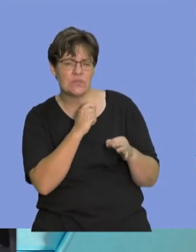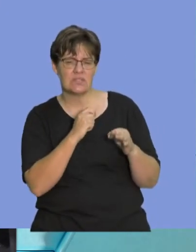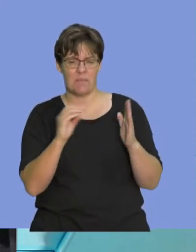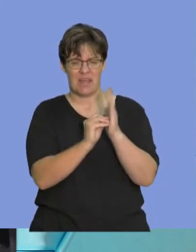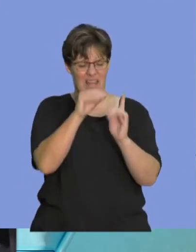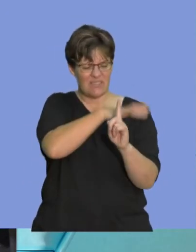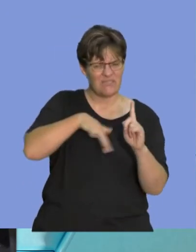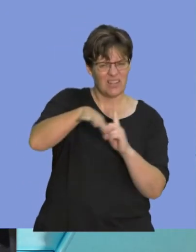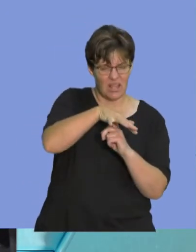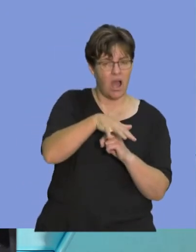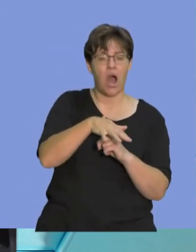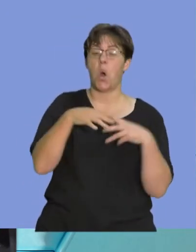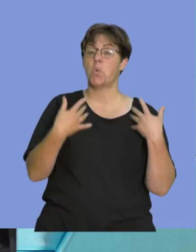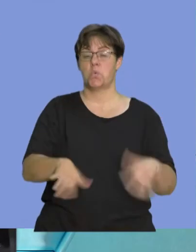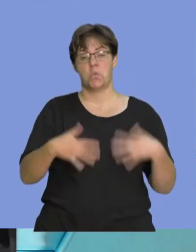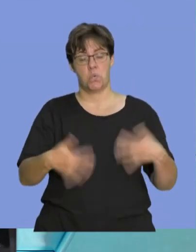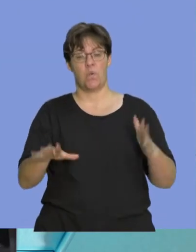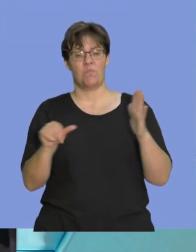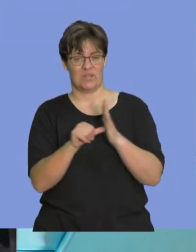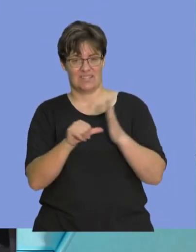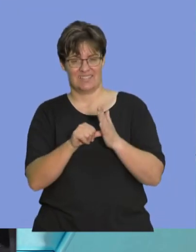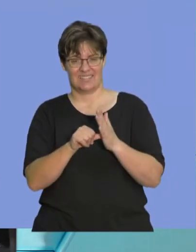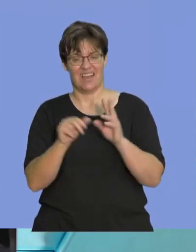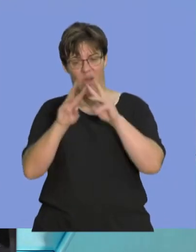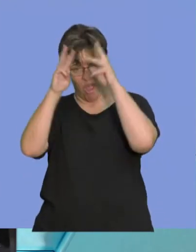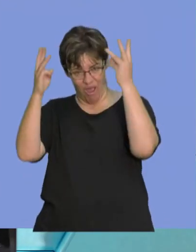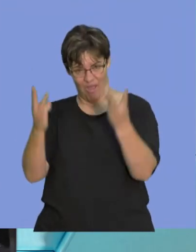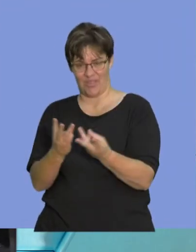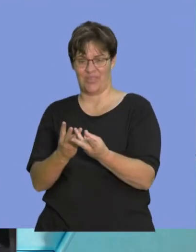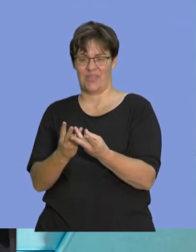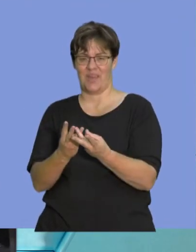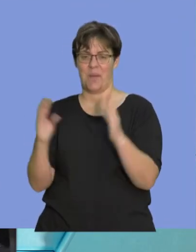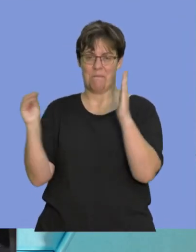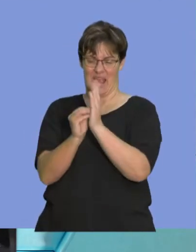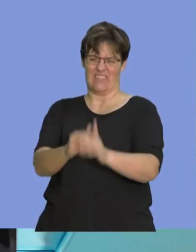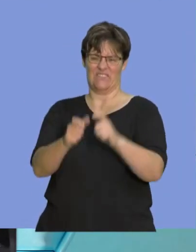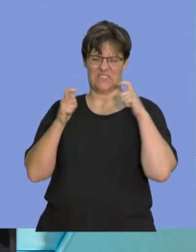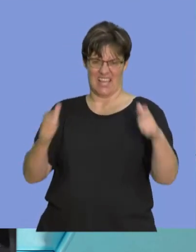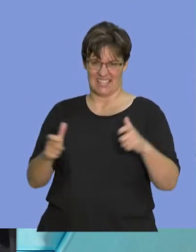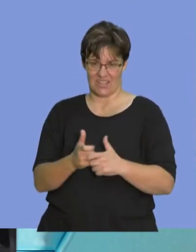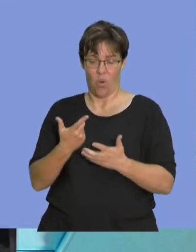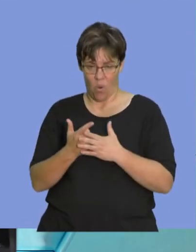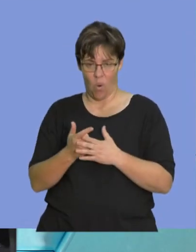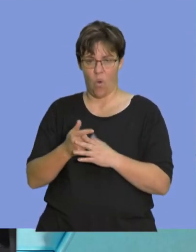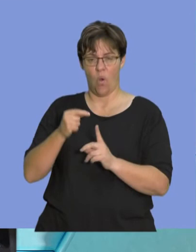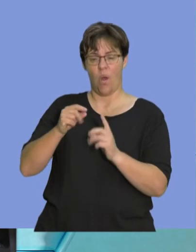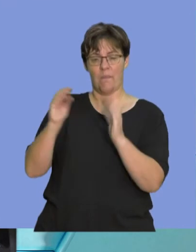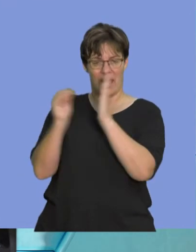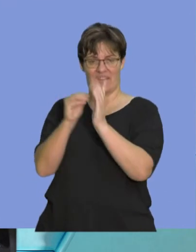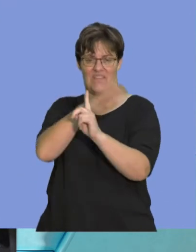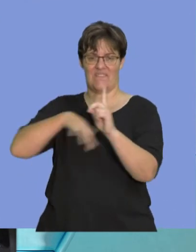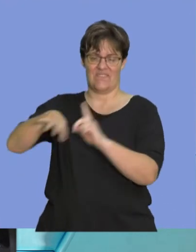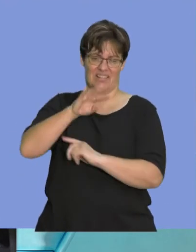about some of the uses of magnetic field. So there's a huge significance of why the Earth is actually a big magnet, or it has